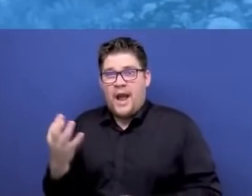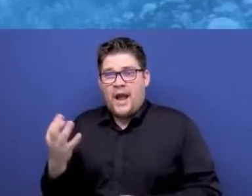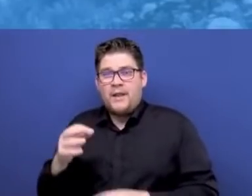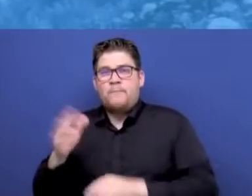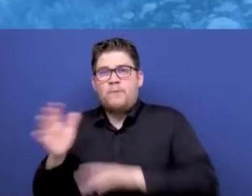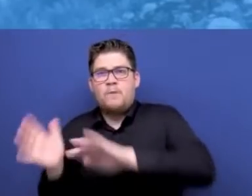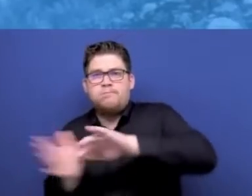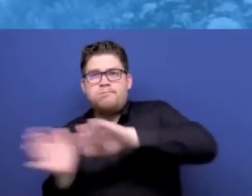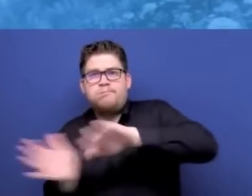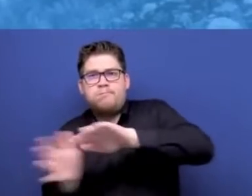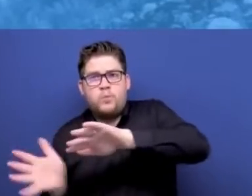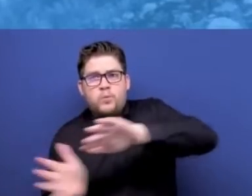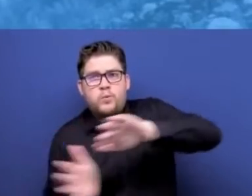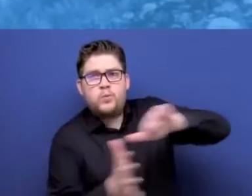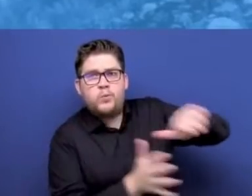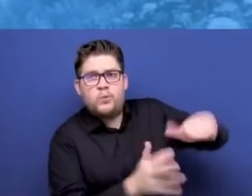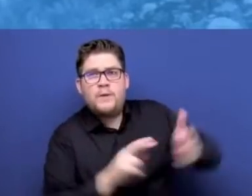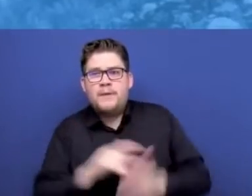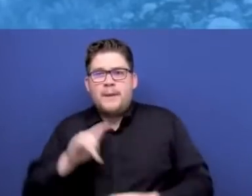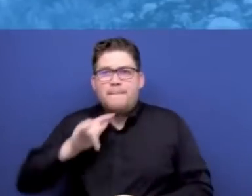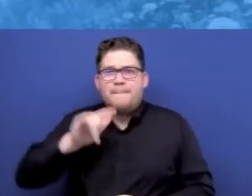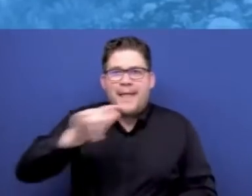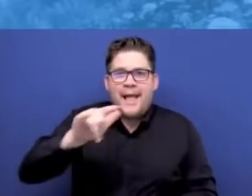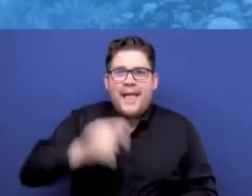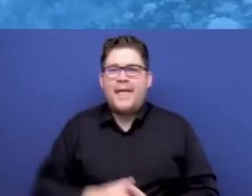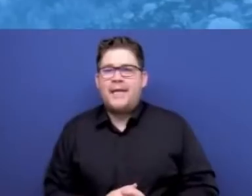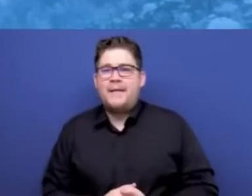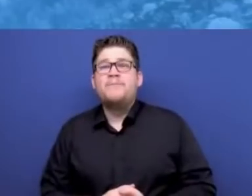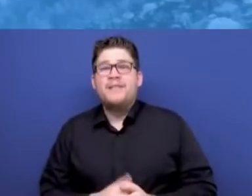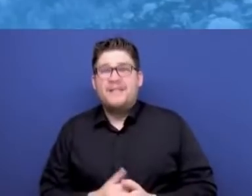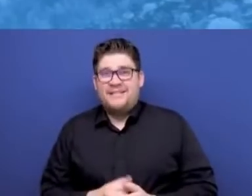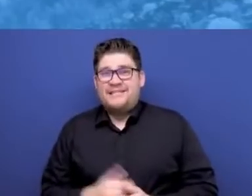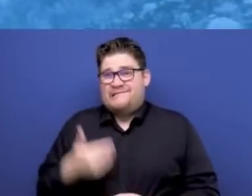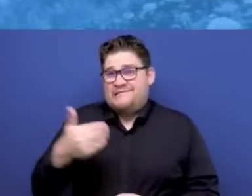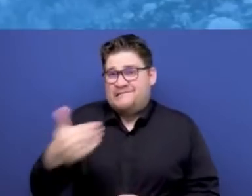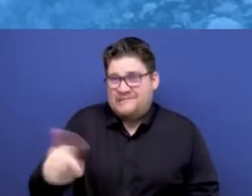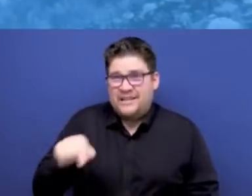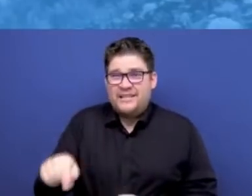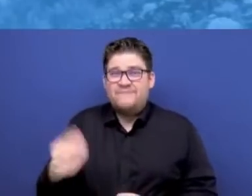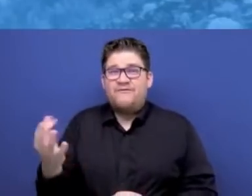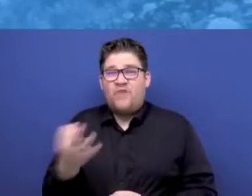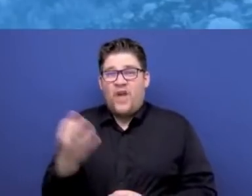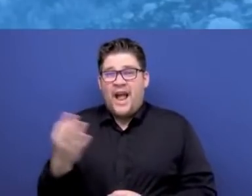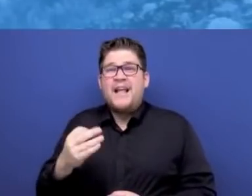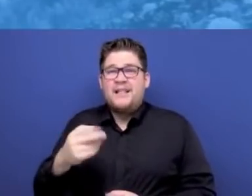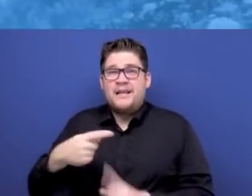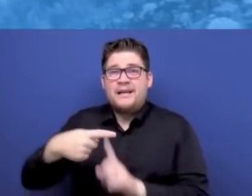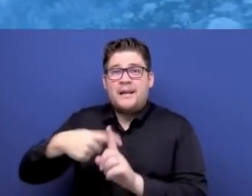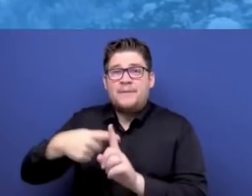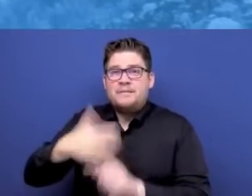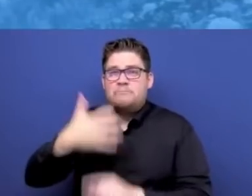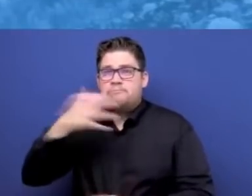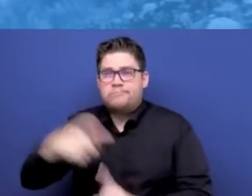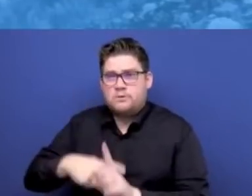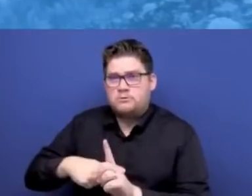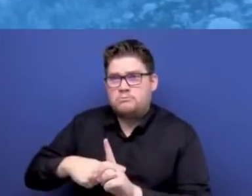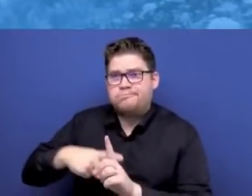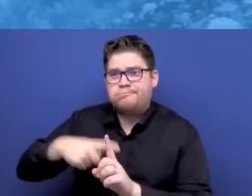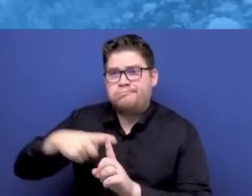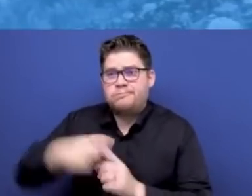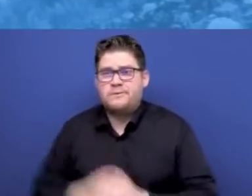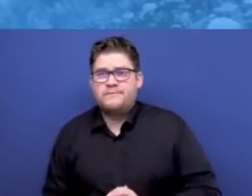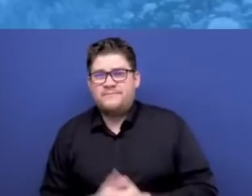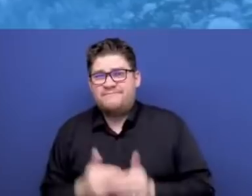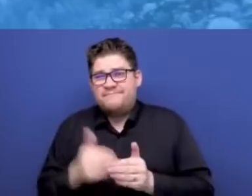temperatures increase, as we've seen in the provincial forecast for the next 3 to 4 days. So